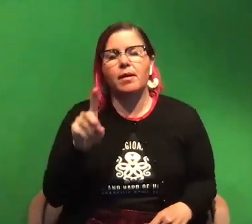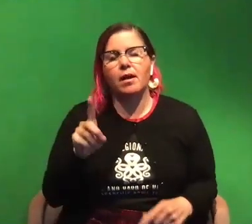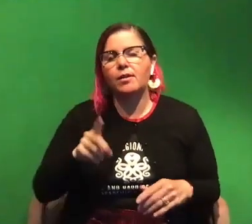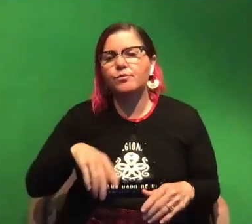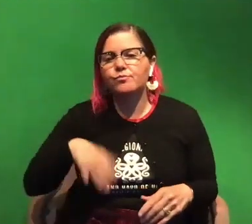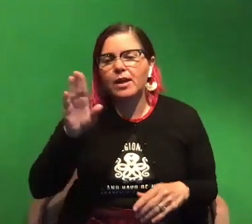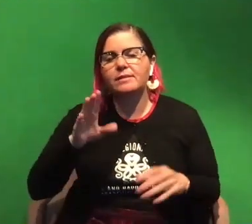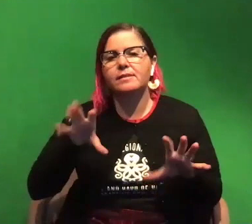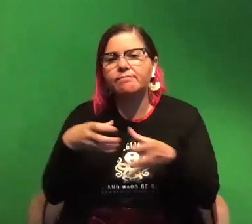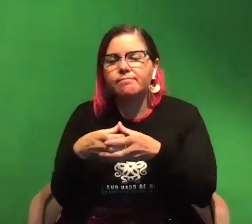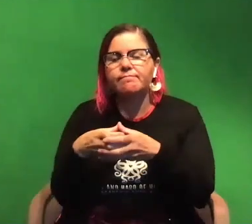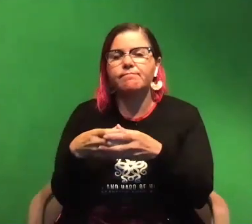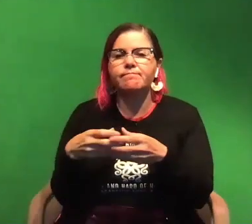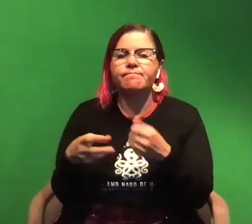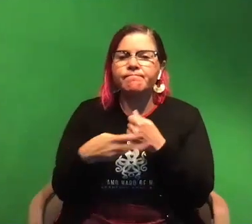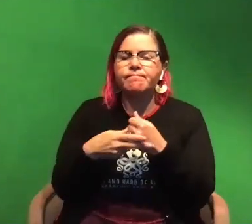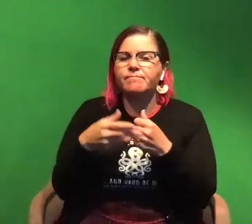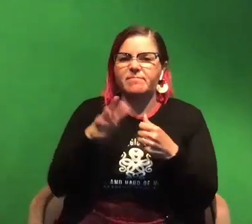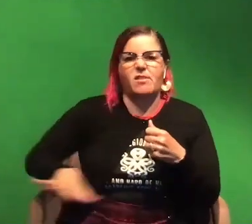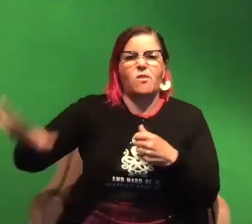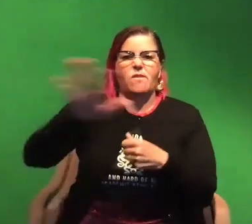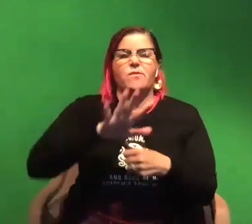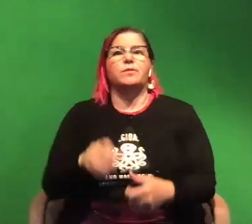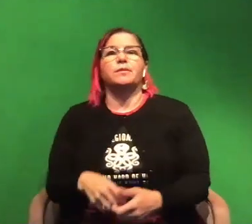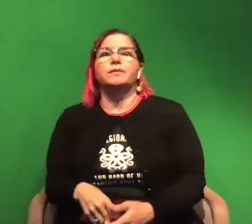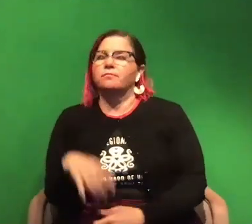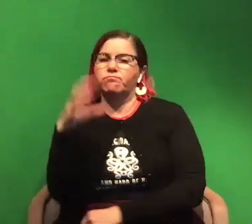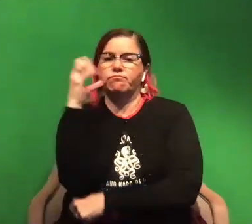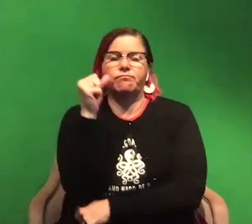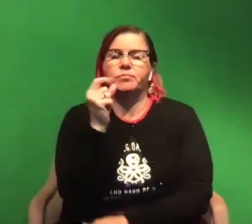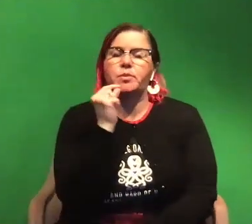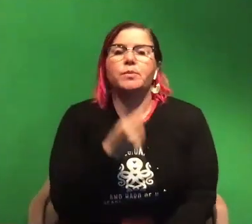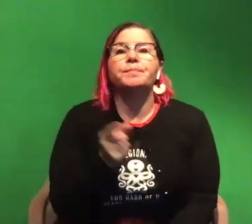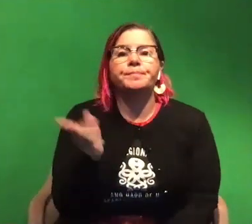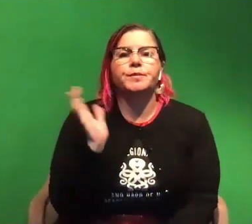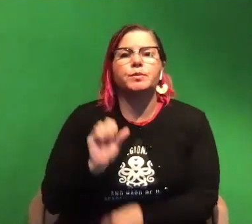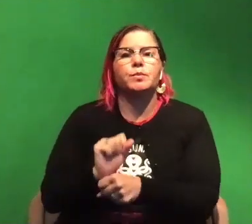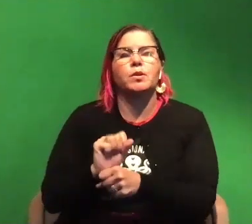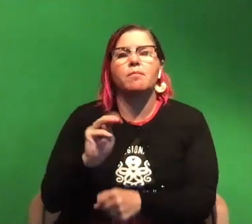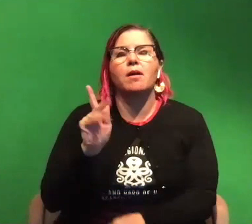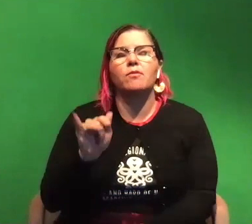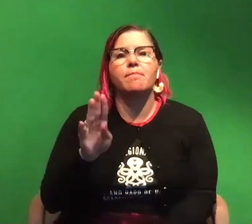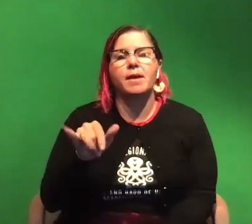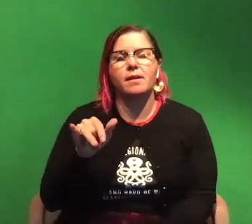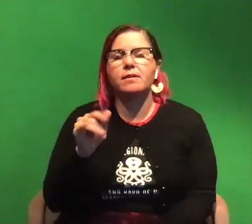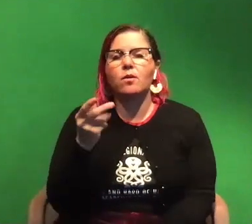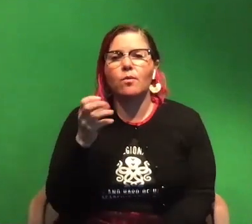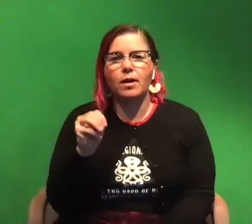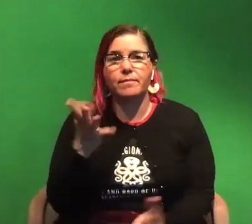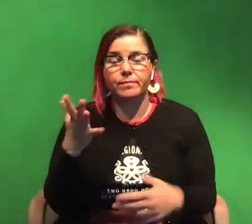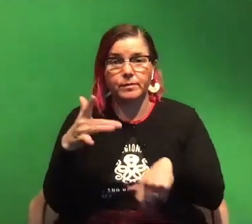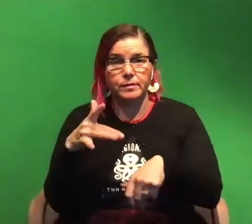raising collections almost anywhere. Which is super cool. He used to work at the Monterey Bay Aquarium, and if anybody has been to